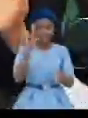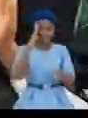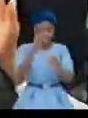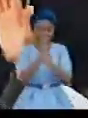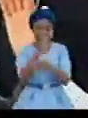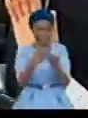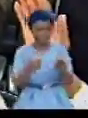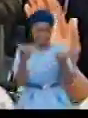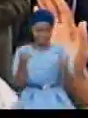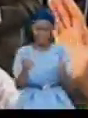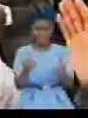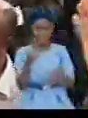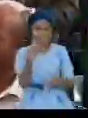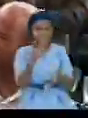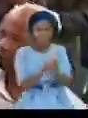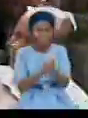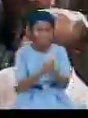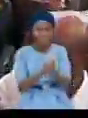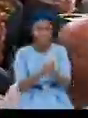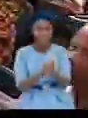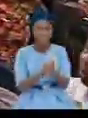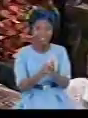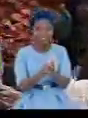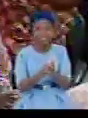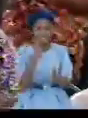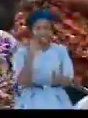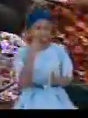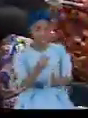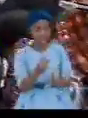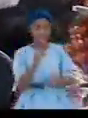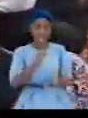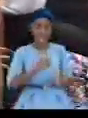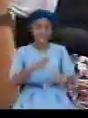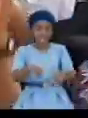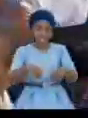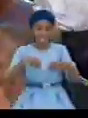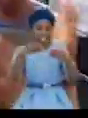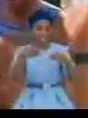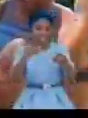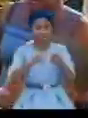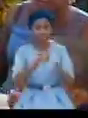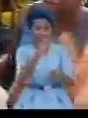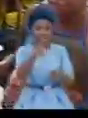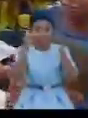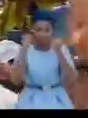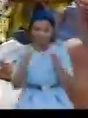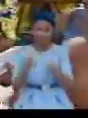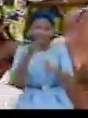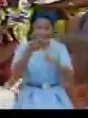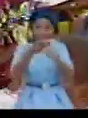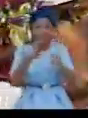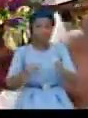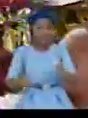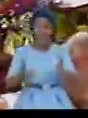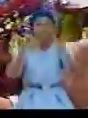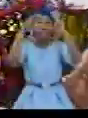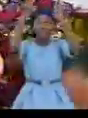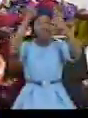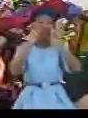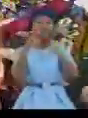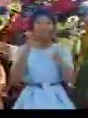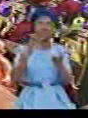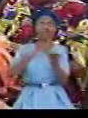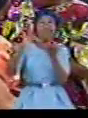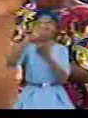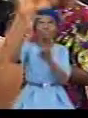right now. Behold, I give unto you power. From the throne of glory, God is saying unto you, I give unto